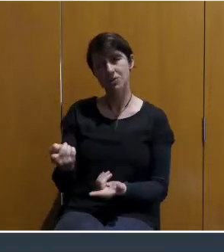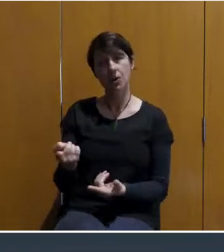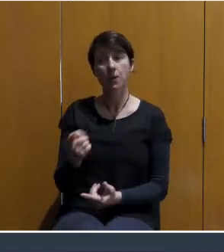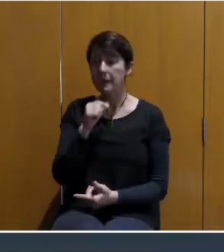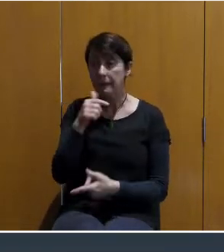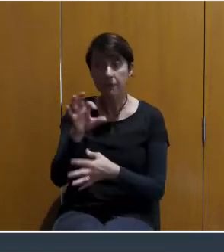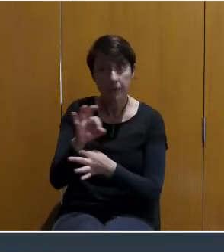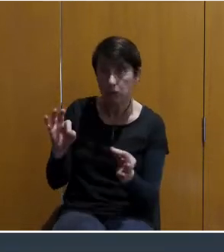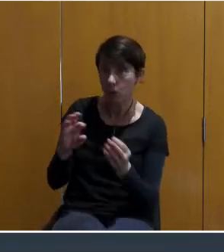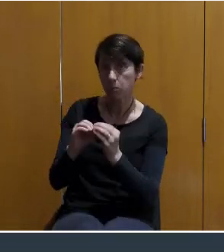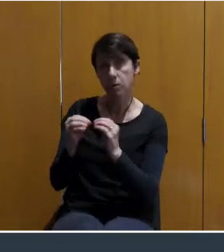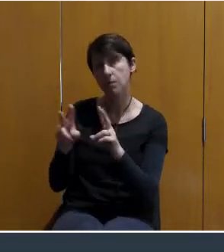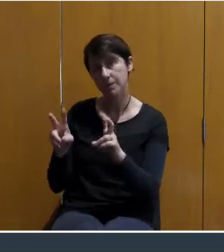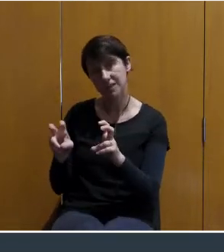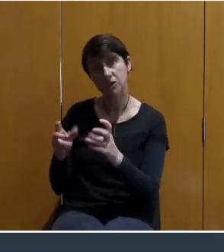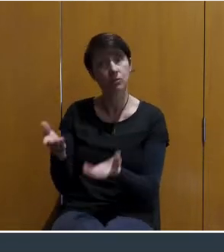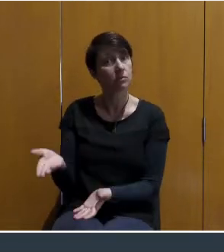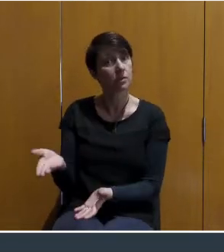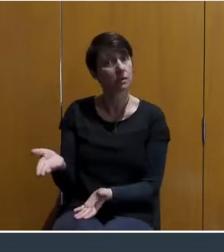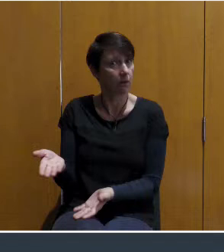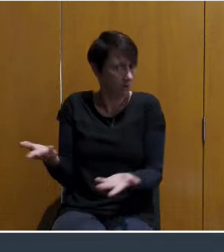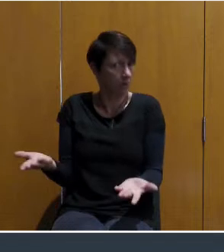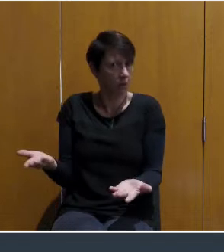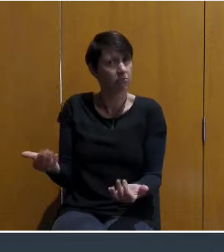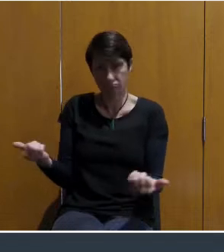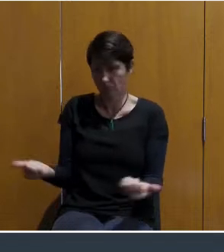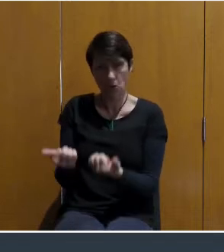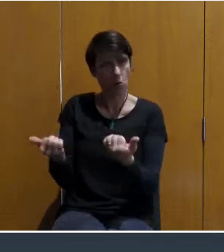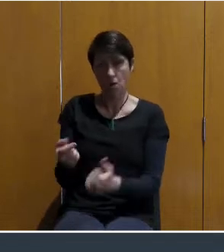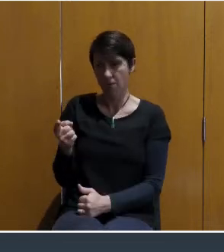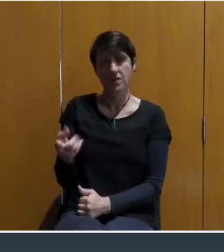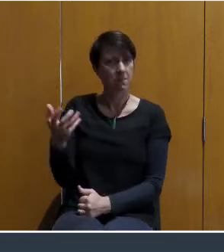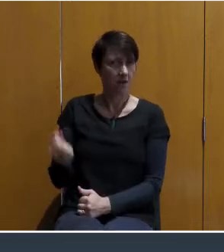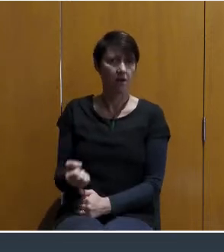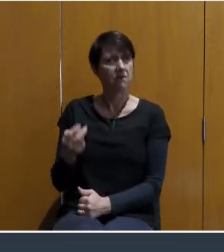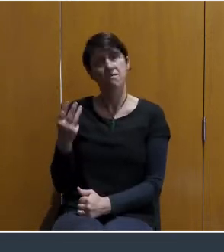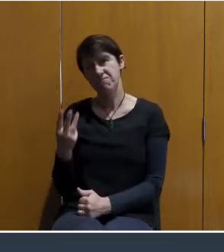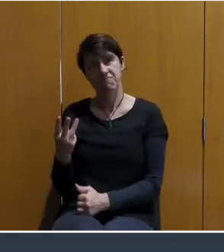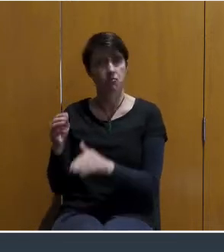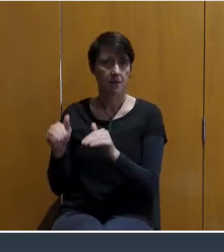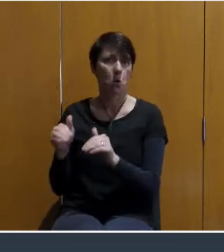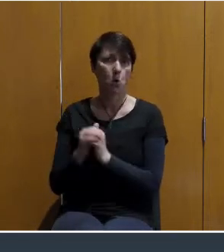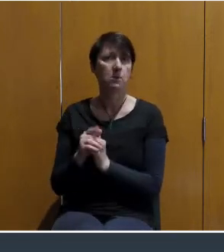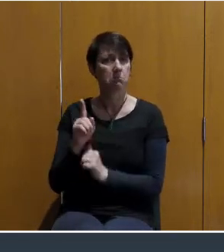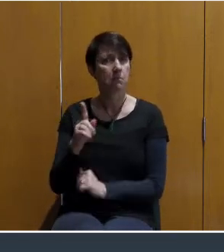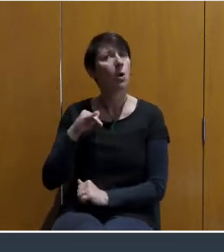provisions out there to protect the dogs and to